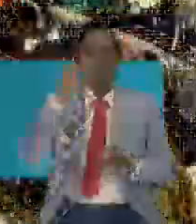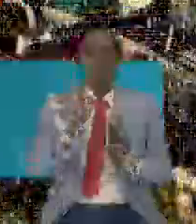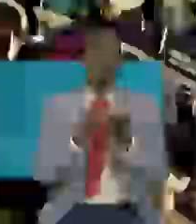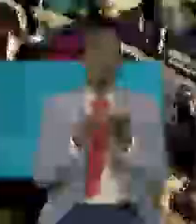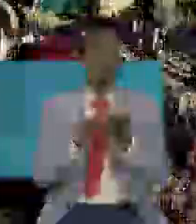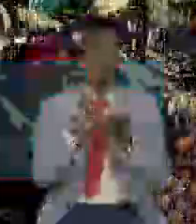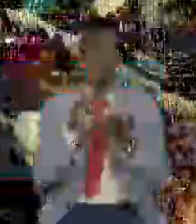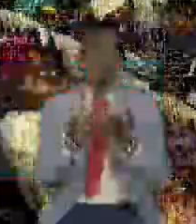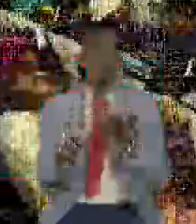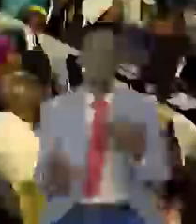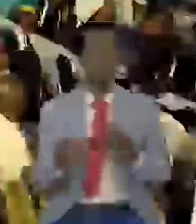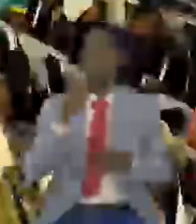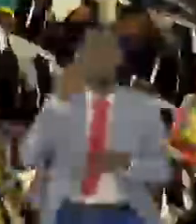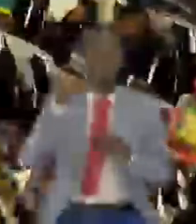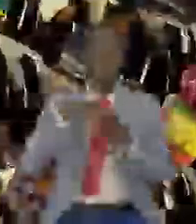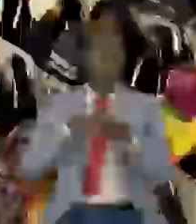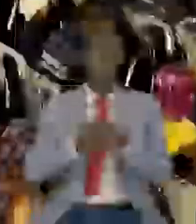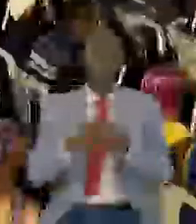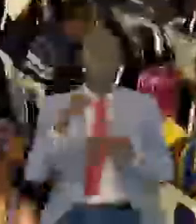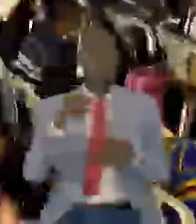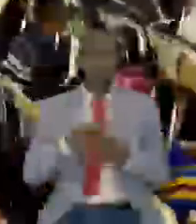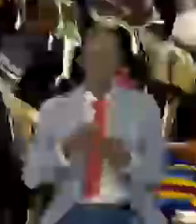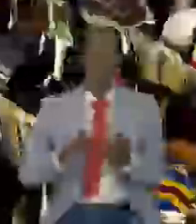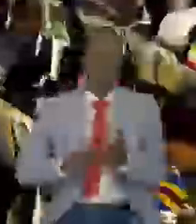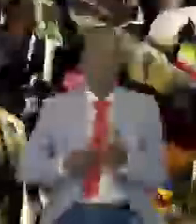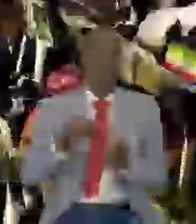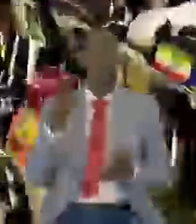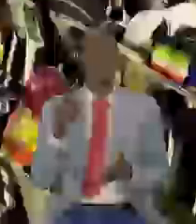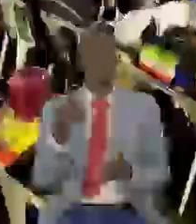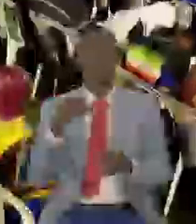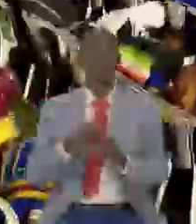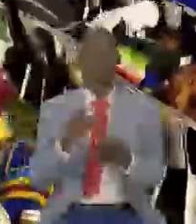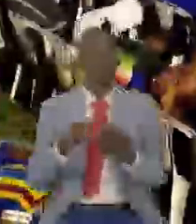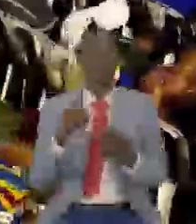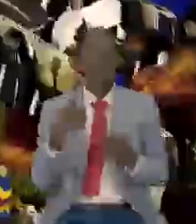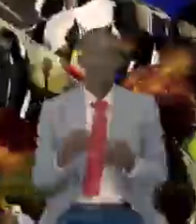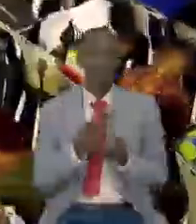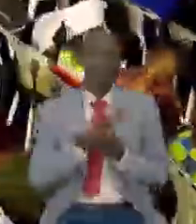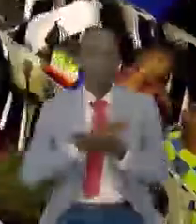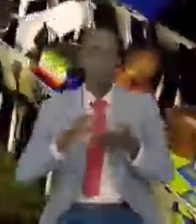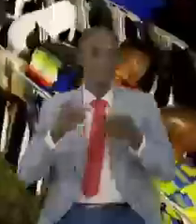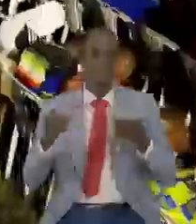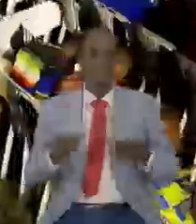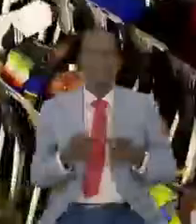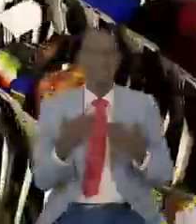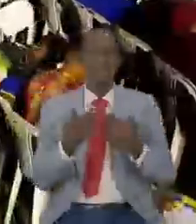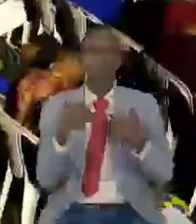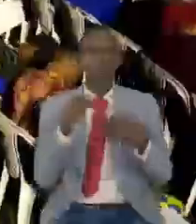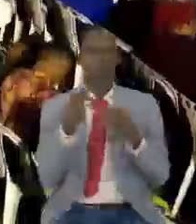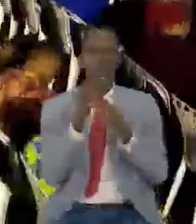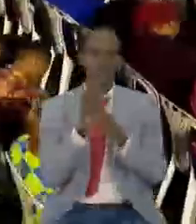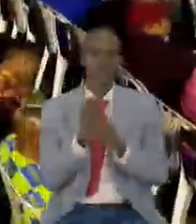in once into the holy place, having obtained